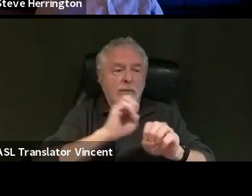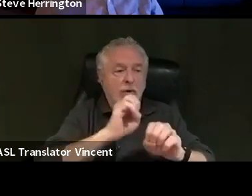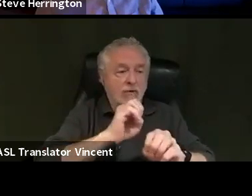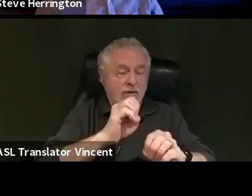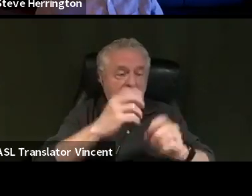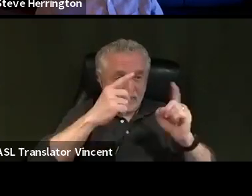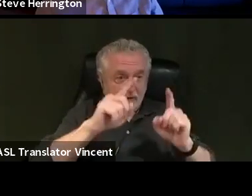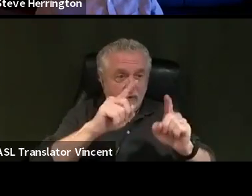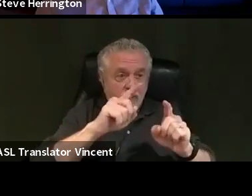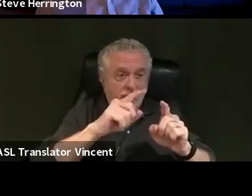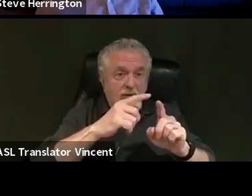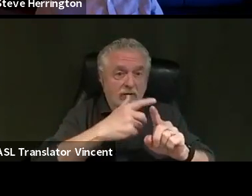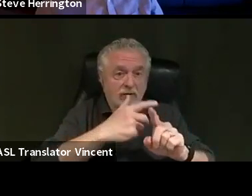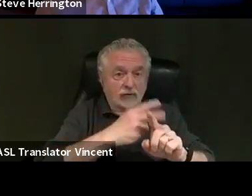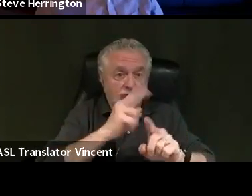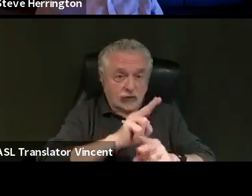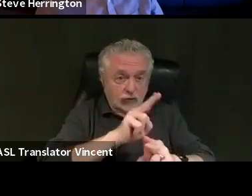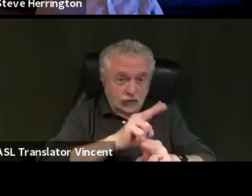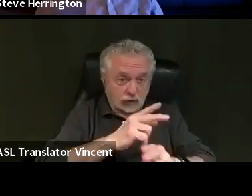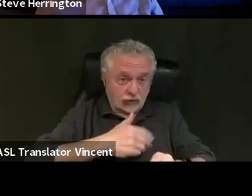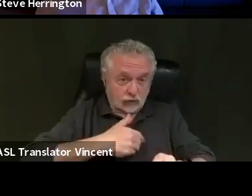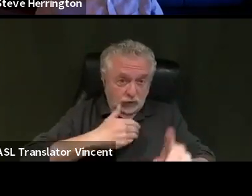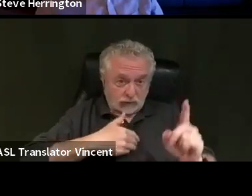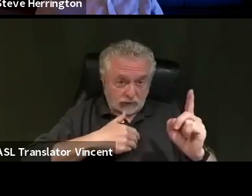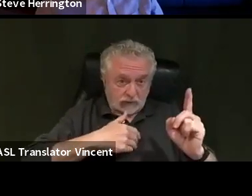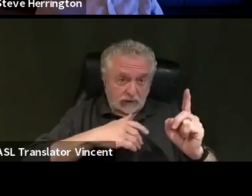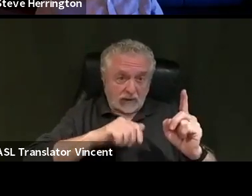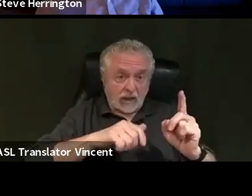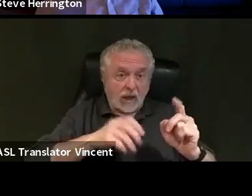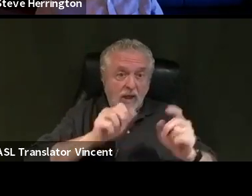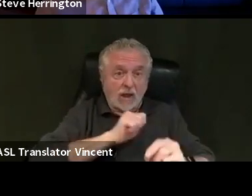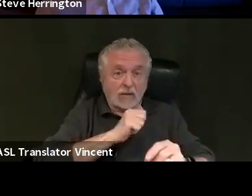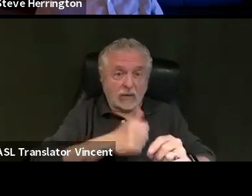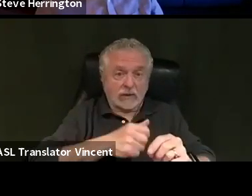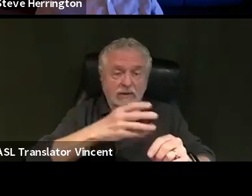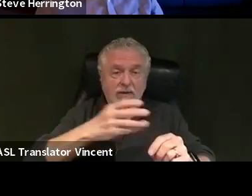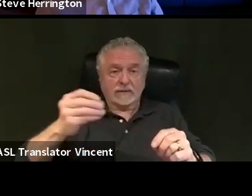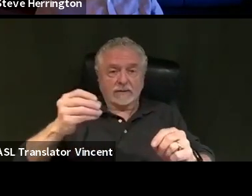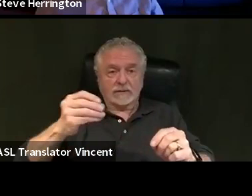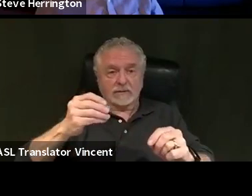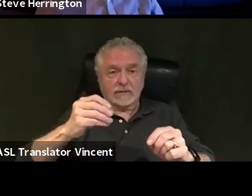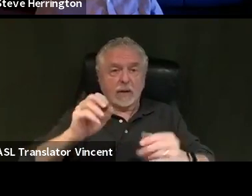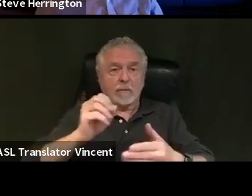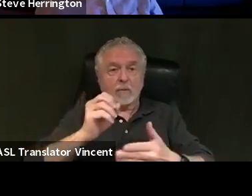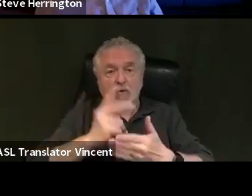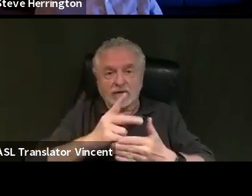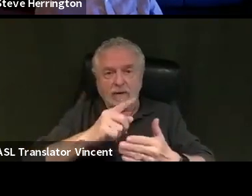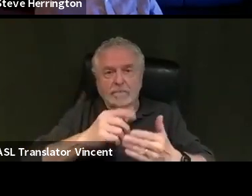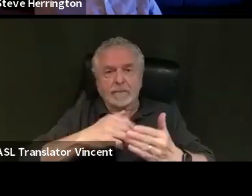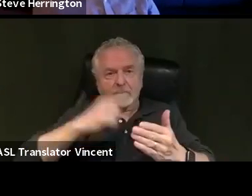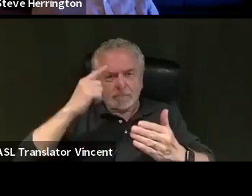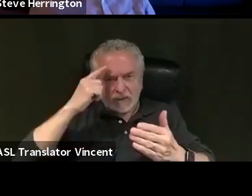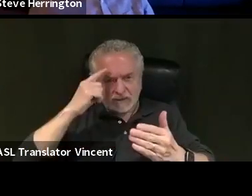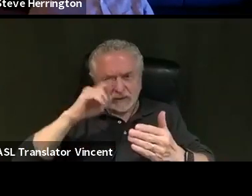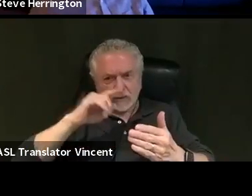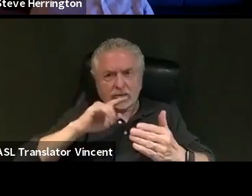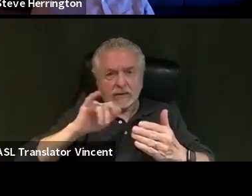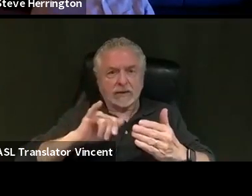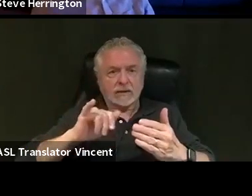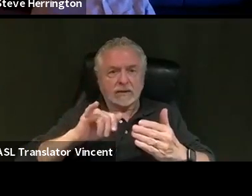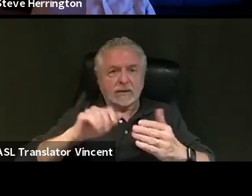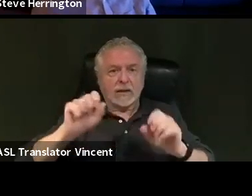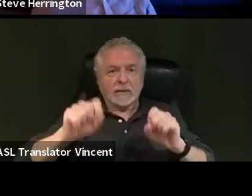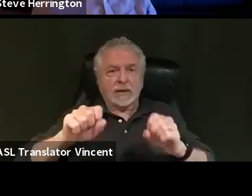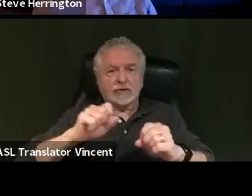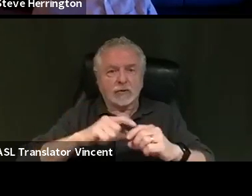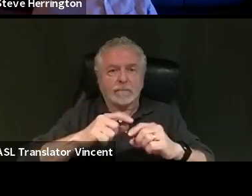use authorization, use authorization, and full approval, in my mind, I feel like, is the